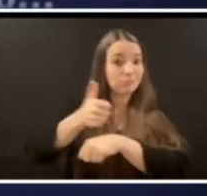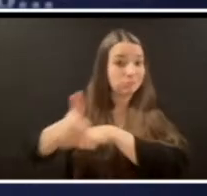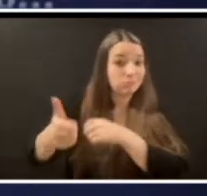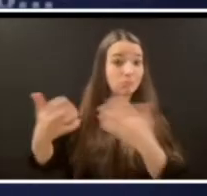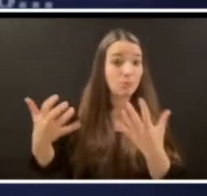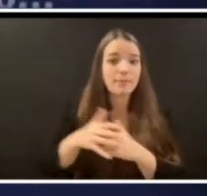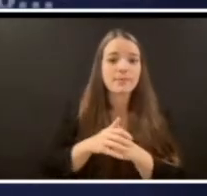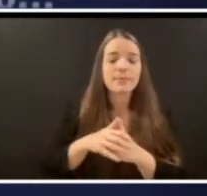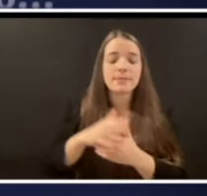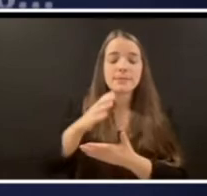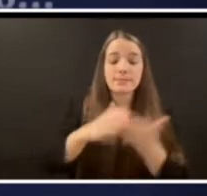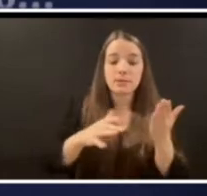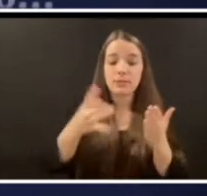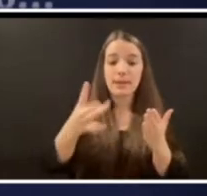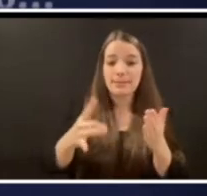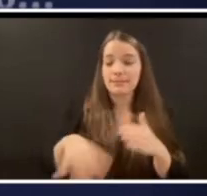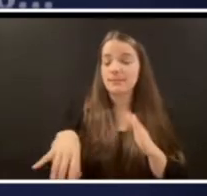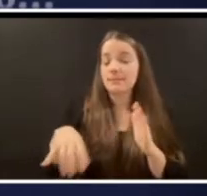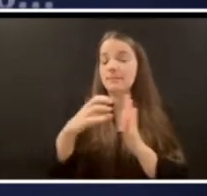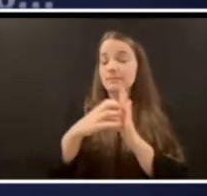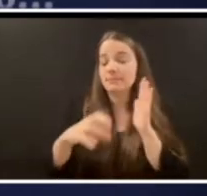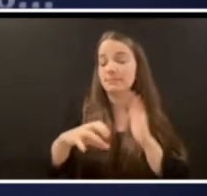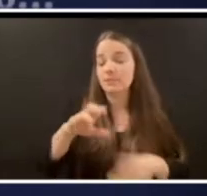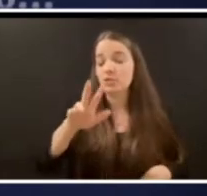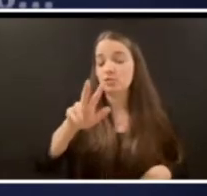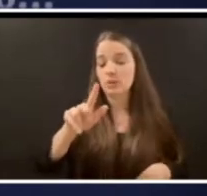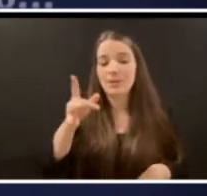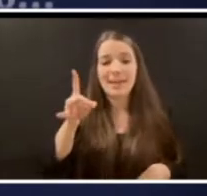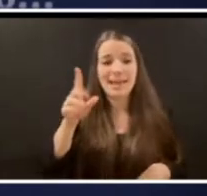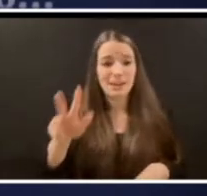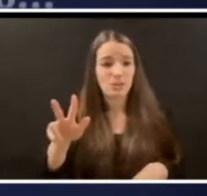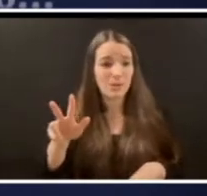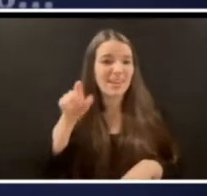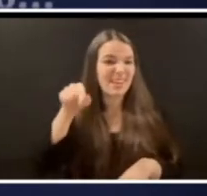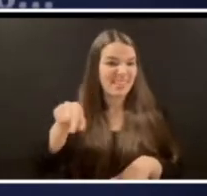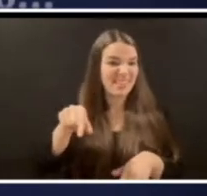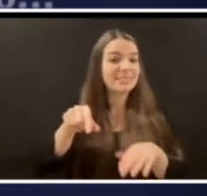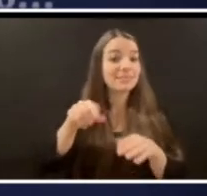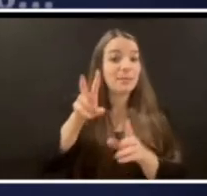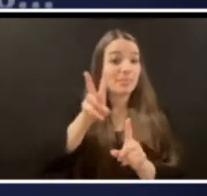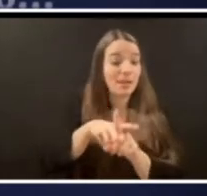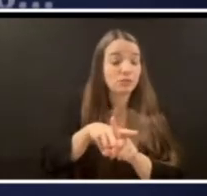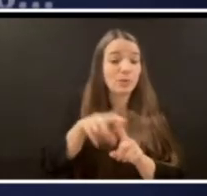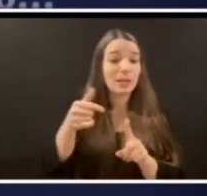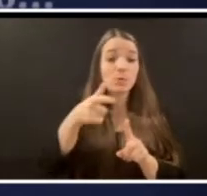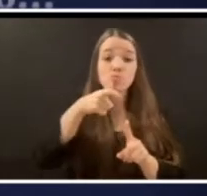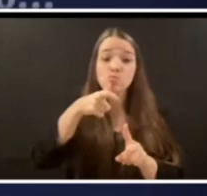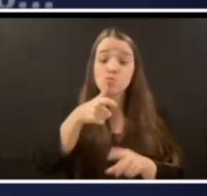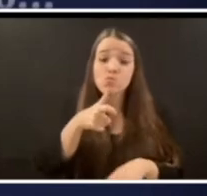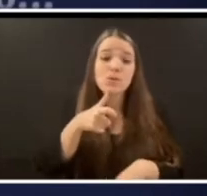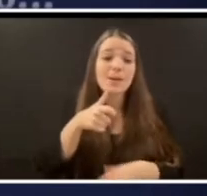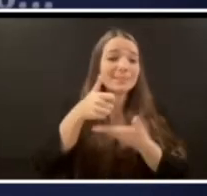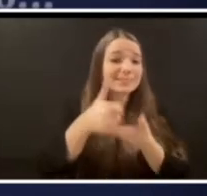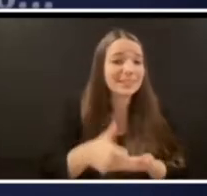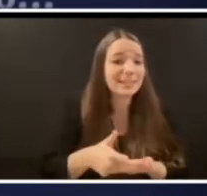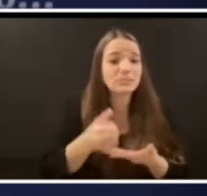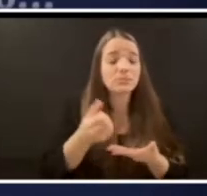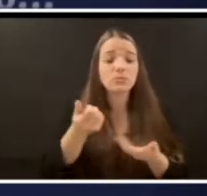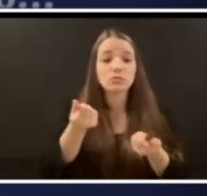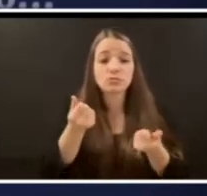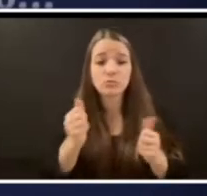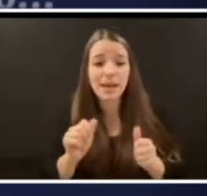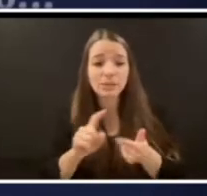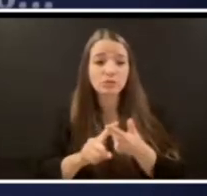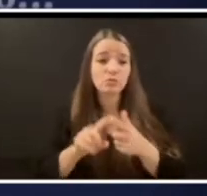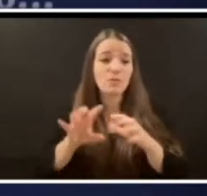2383. The statute applies to anyone who incites, assists, or engages in insurrection